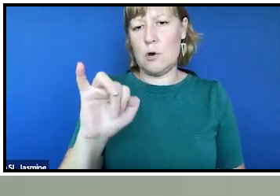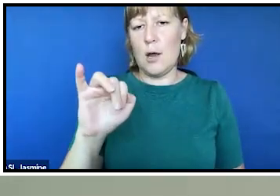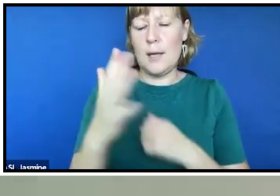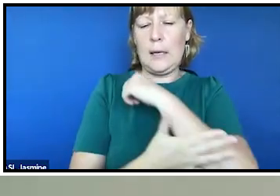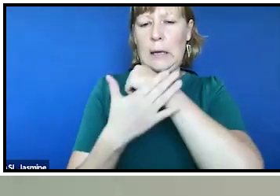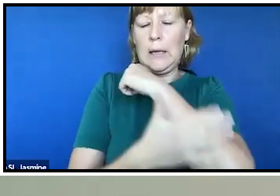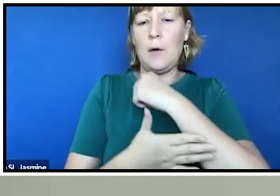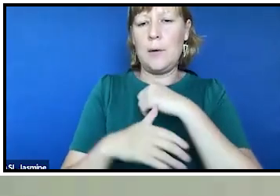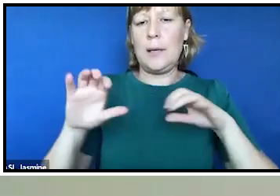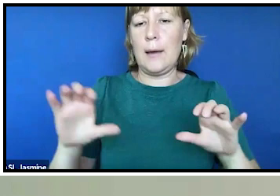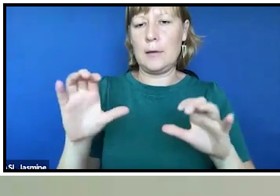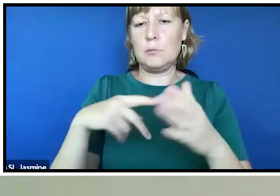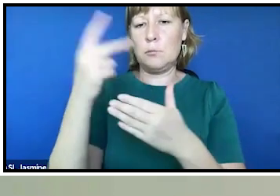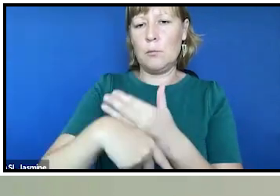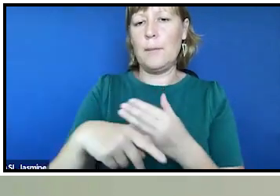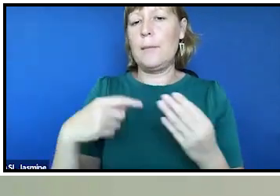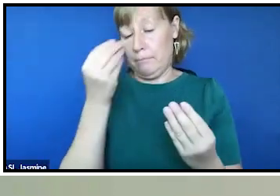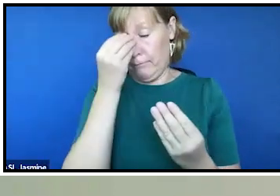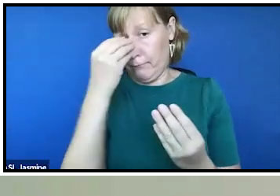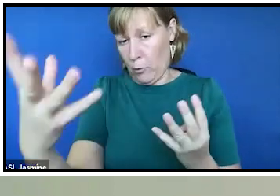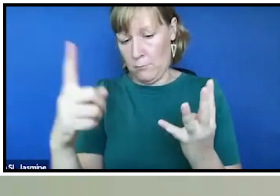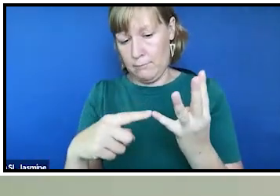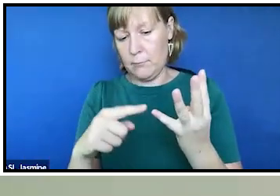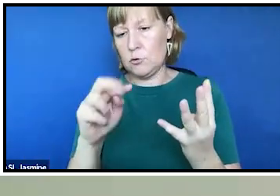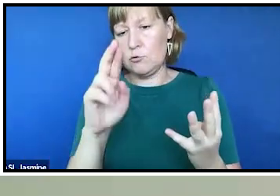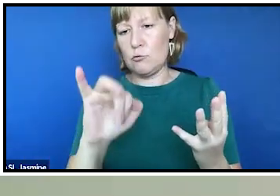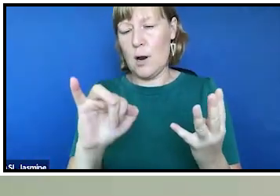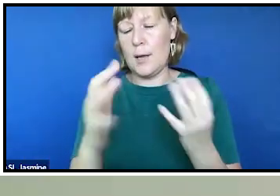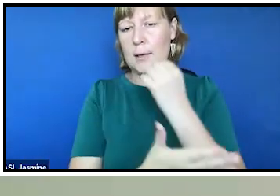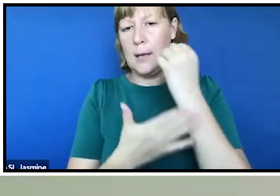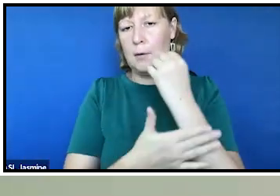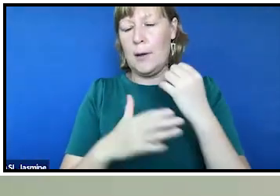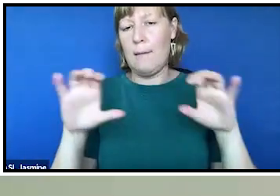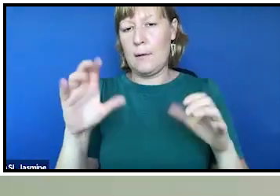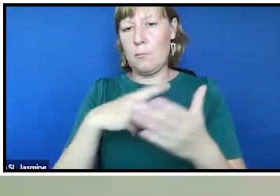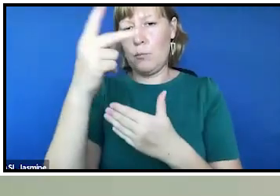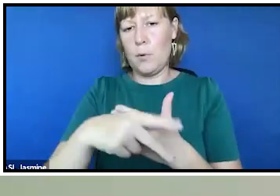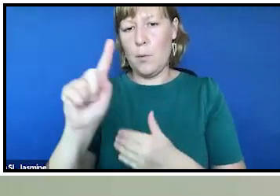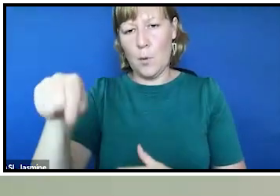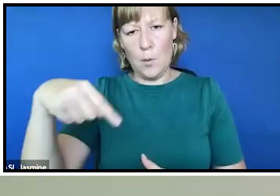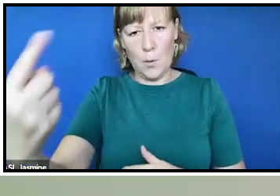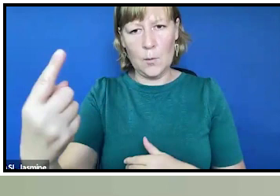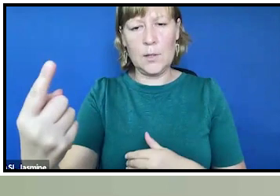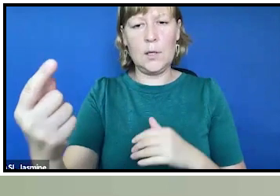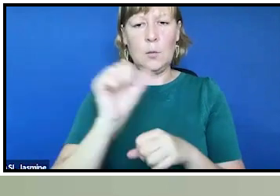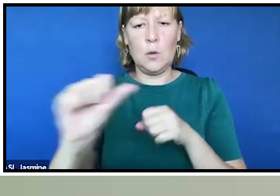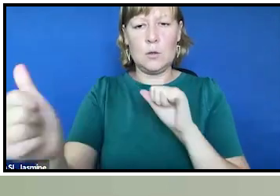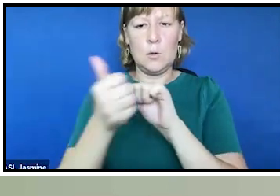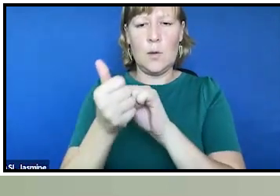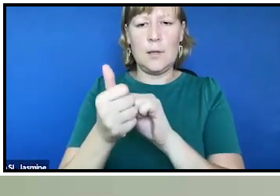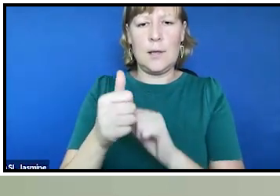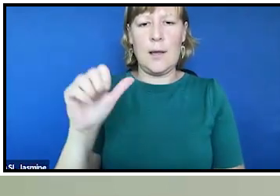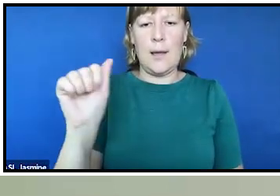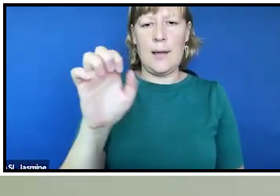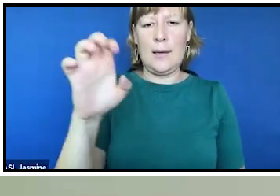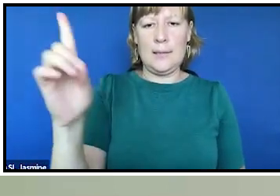Program. But I will say the Tri-County Community Action Program is only looking to work with the EAD population, which is